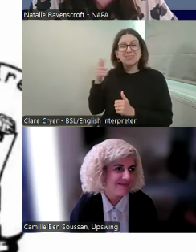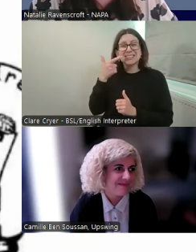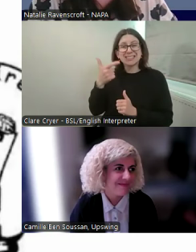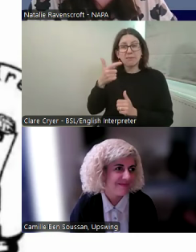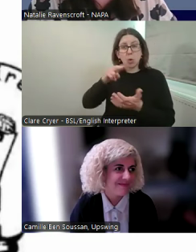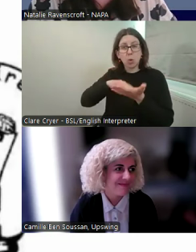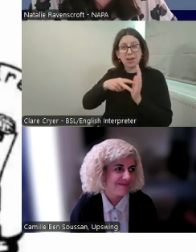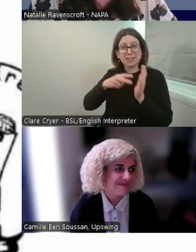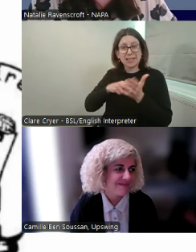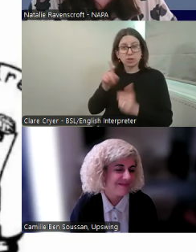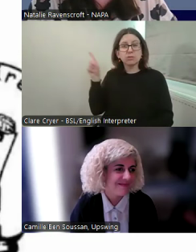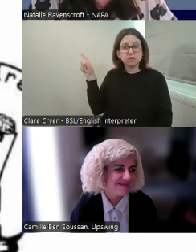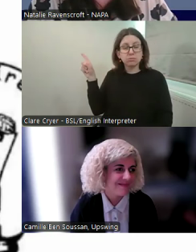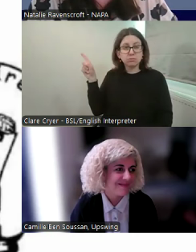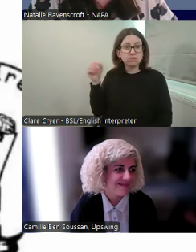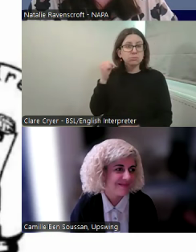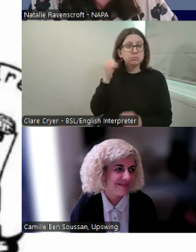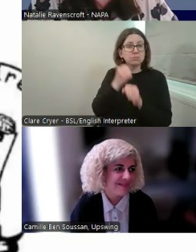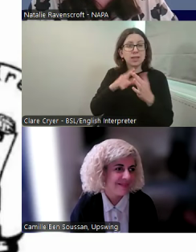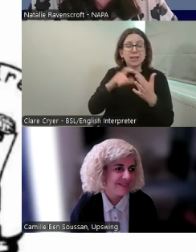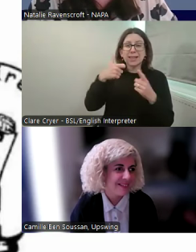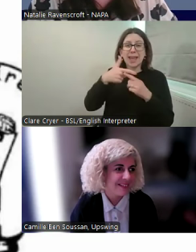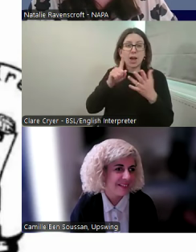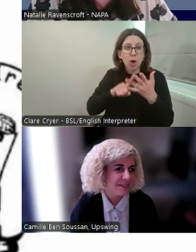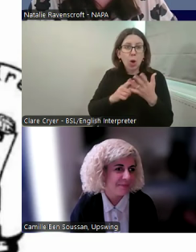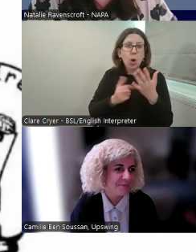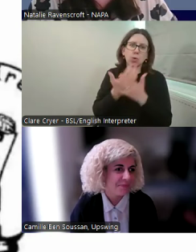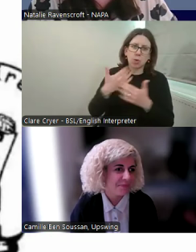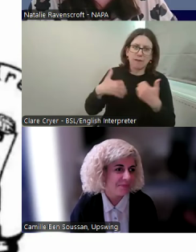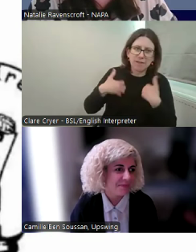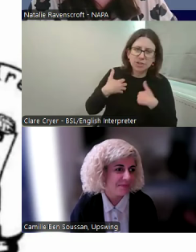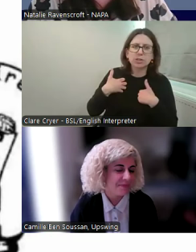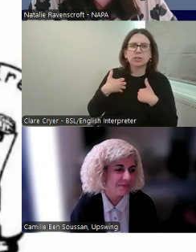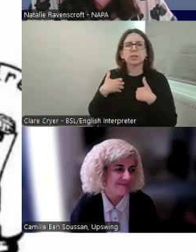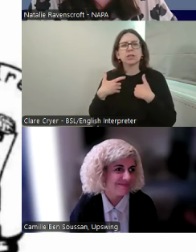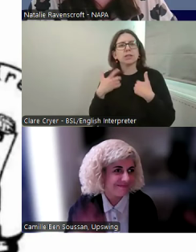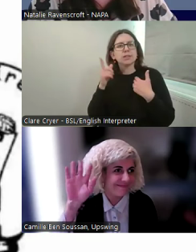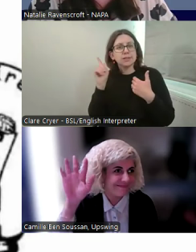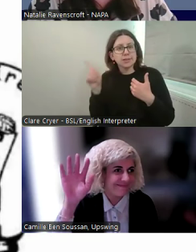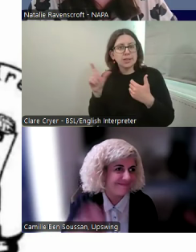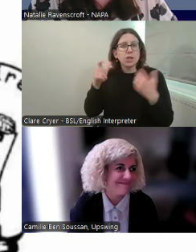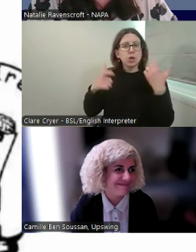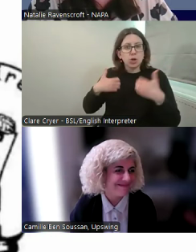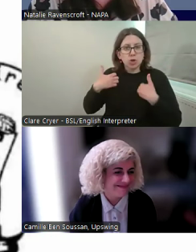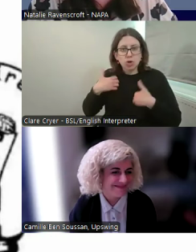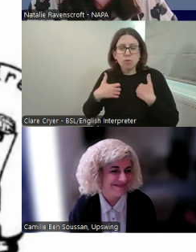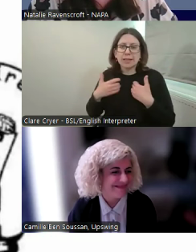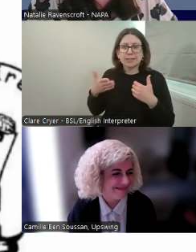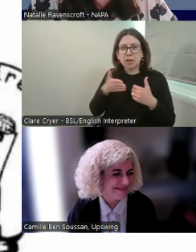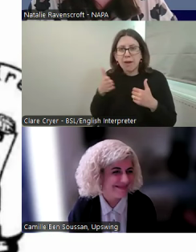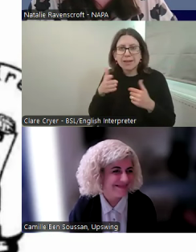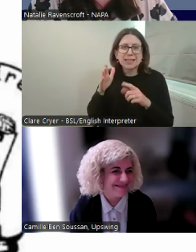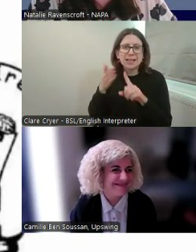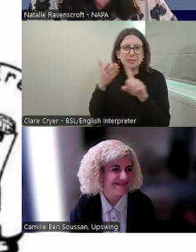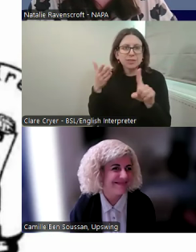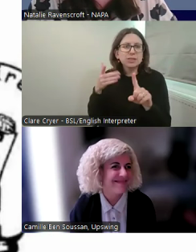that we worked with: Gecko, New Adventures, Curious Directive, Upswing, who are here today, Fevered Sleep, Punch